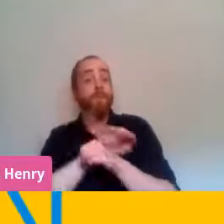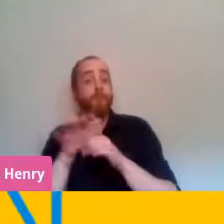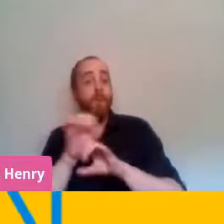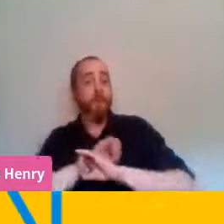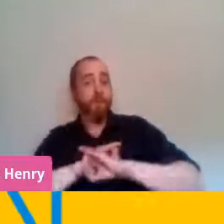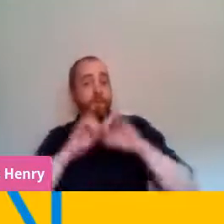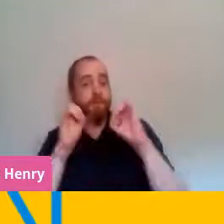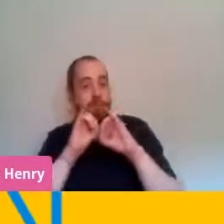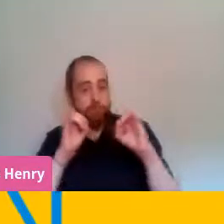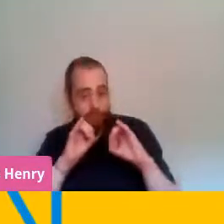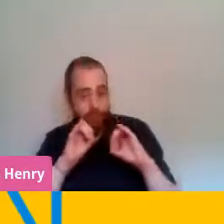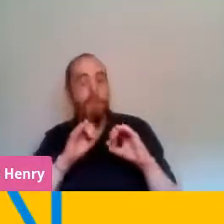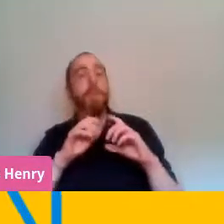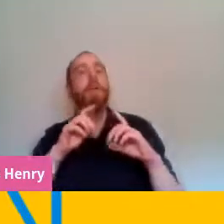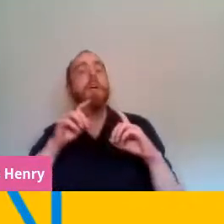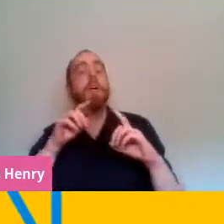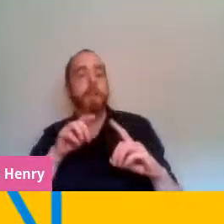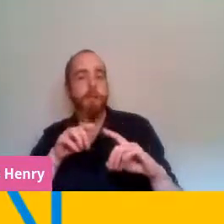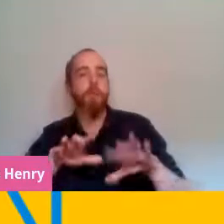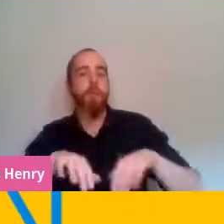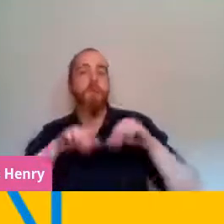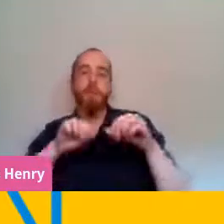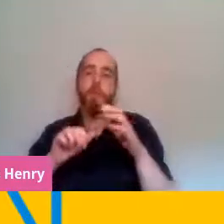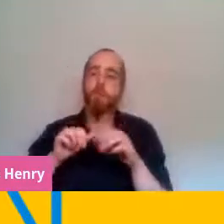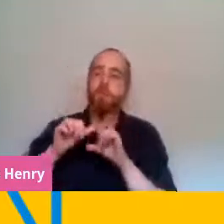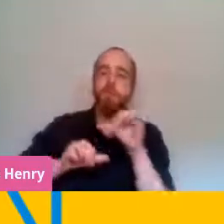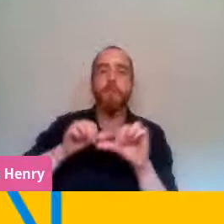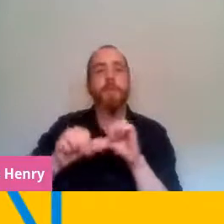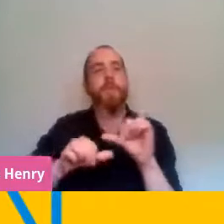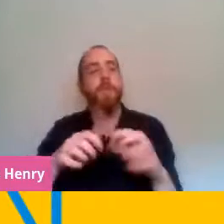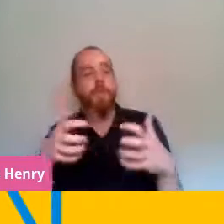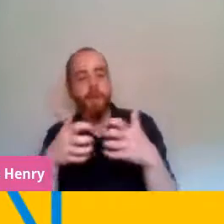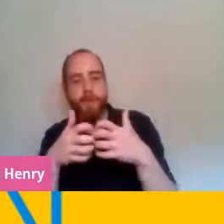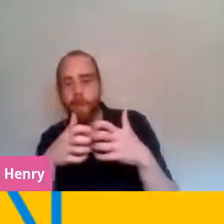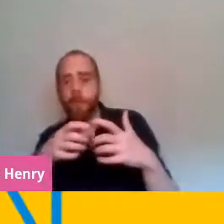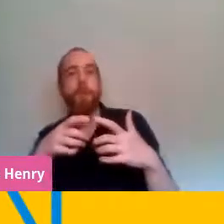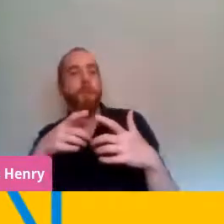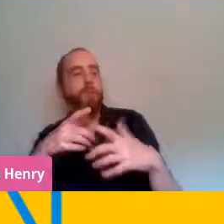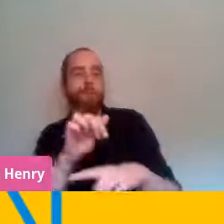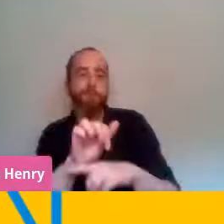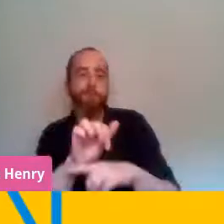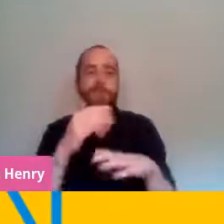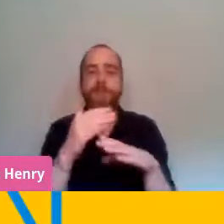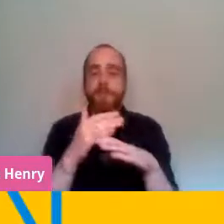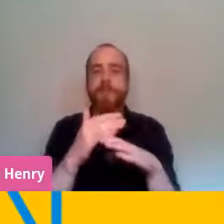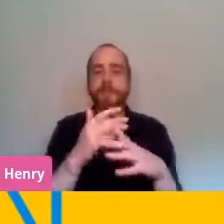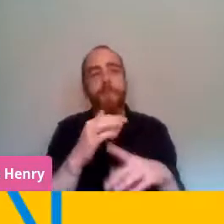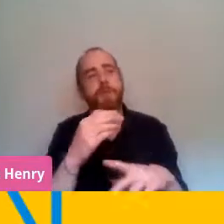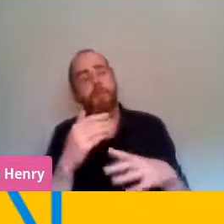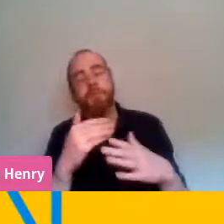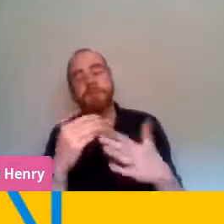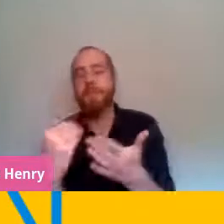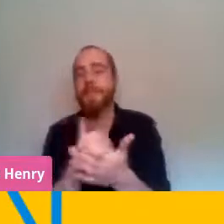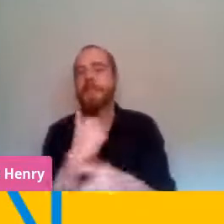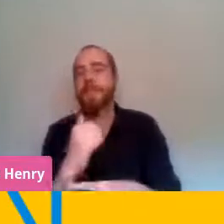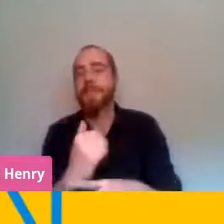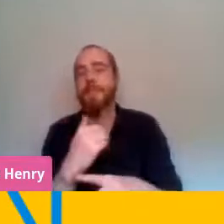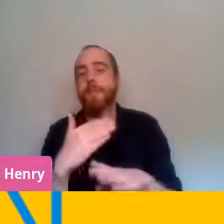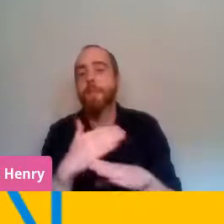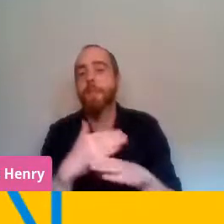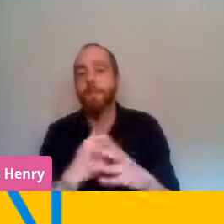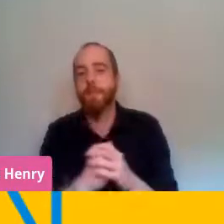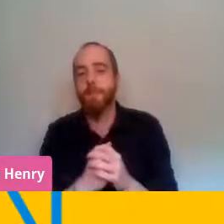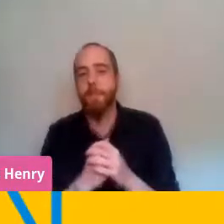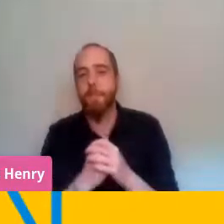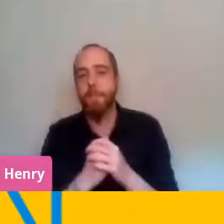know some people aren't feeling heard by UCU, so it's crucial to get this right and bring as many people in as possible ahead of any